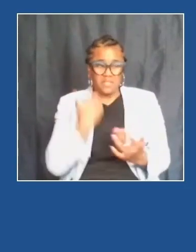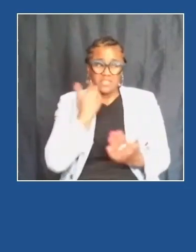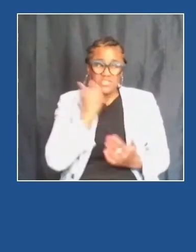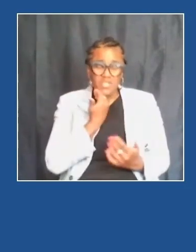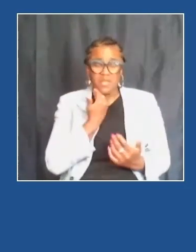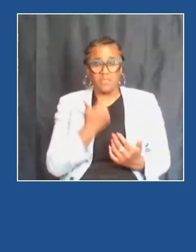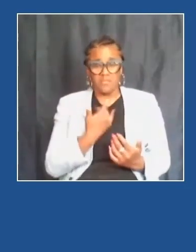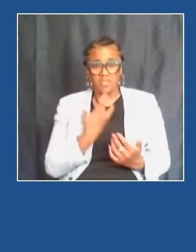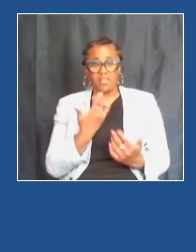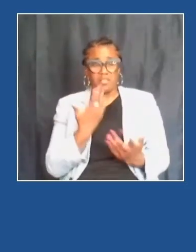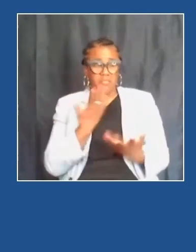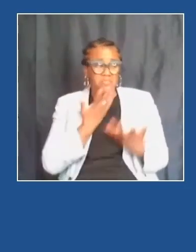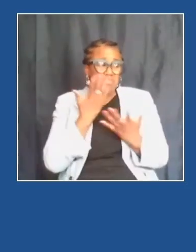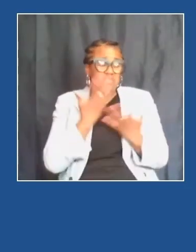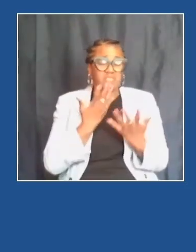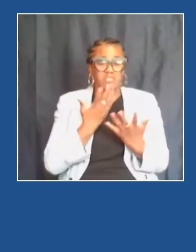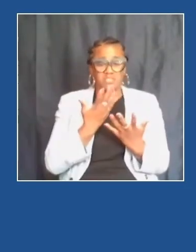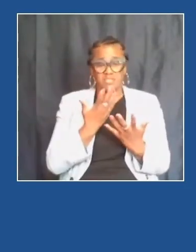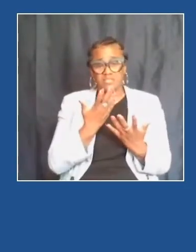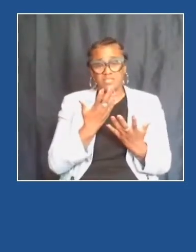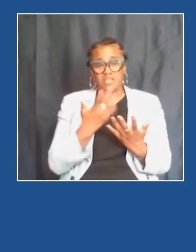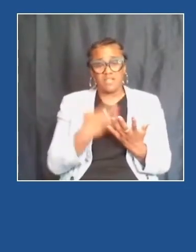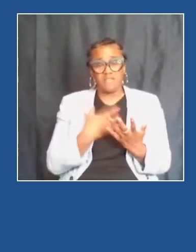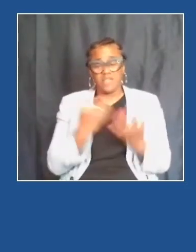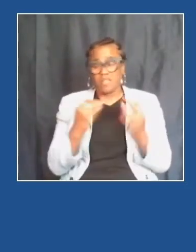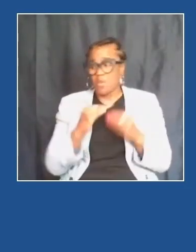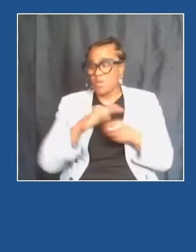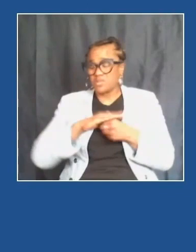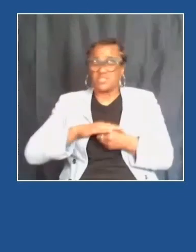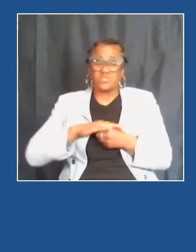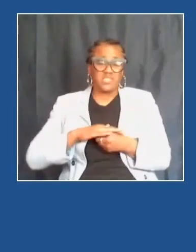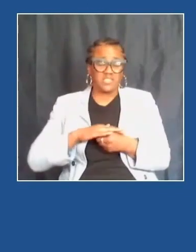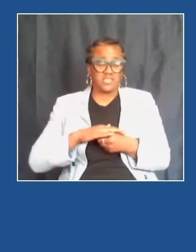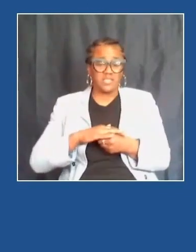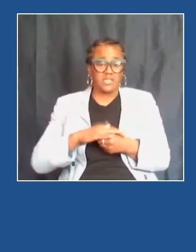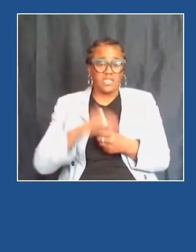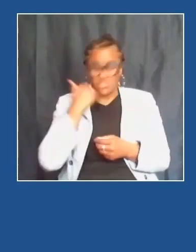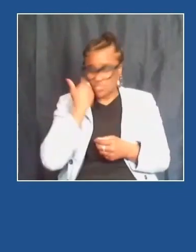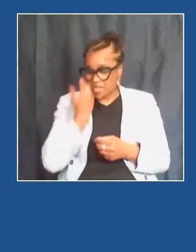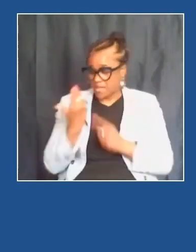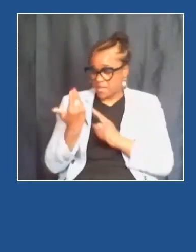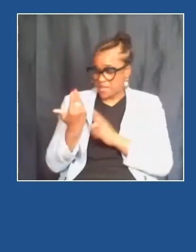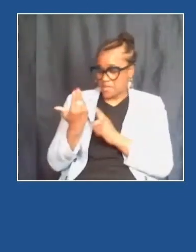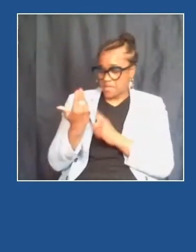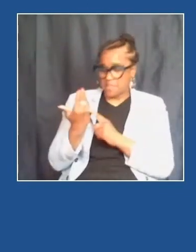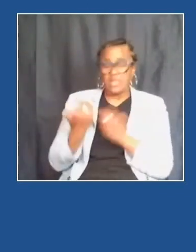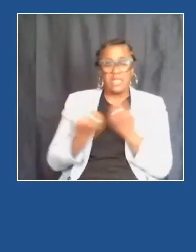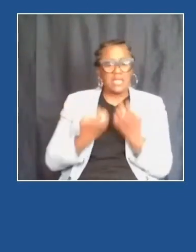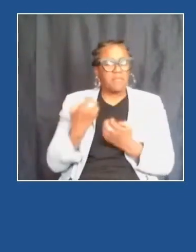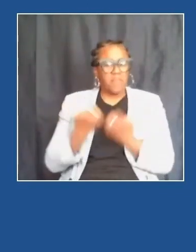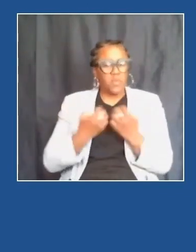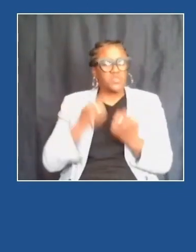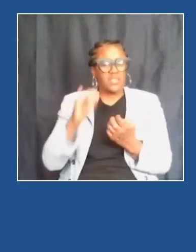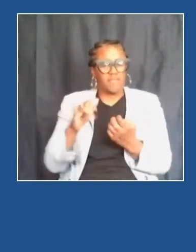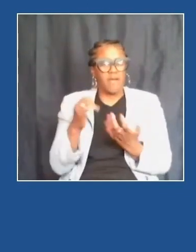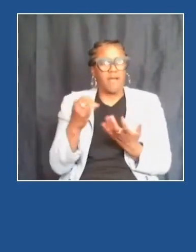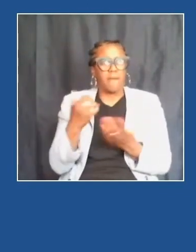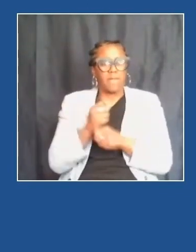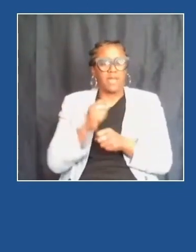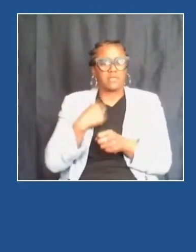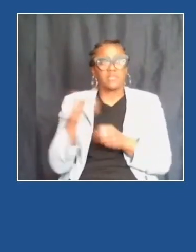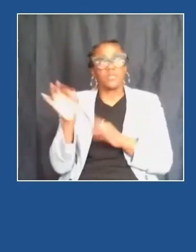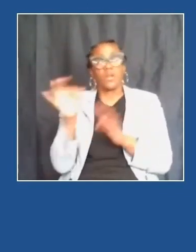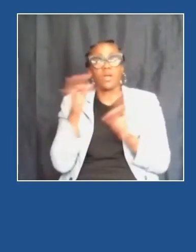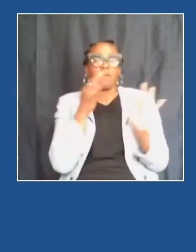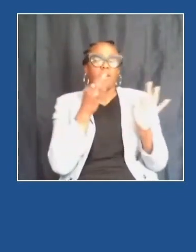feel embarrassed and they feel more distressed. And shame is an emotion that gets us to look away